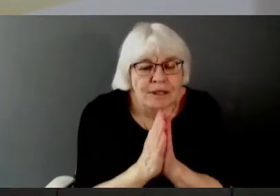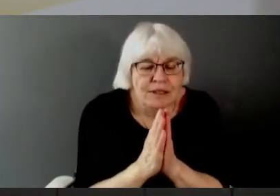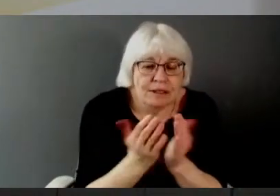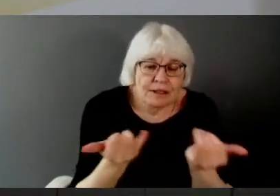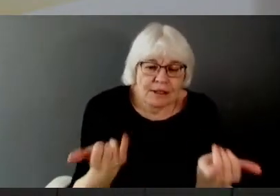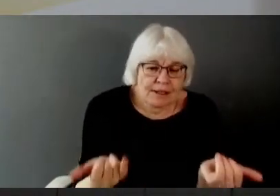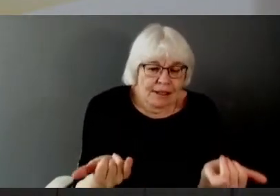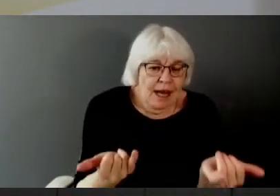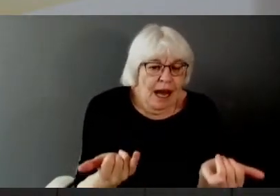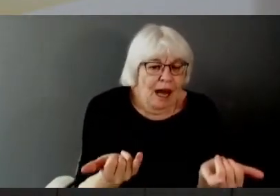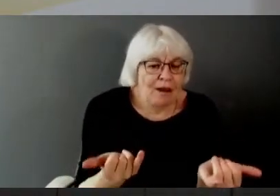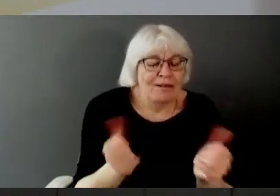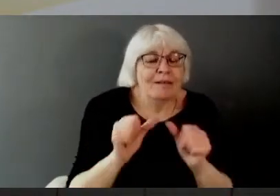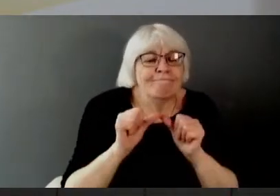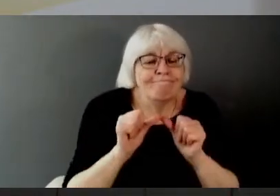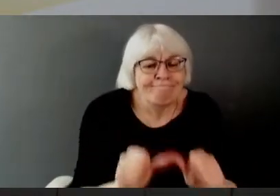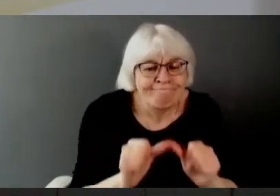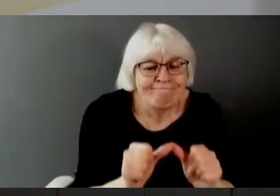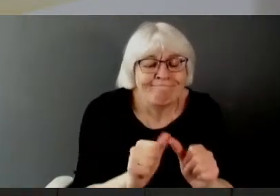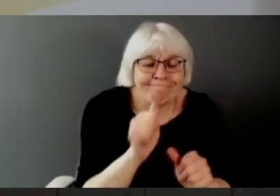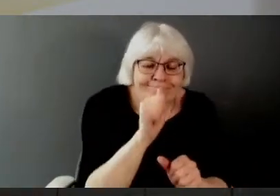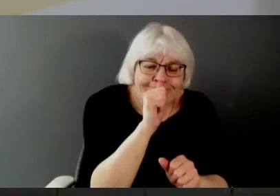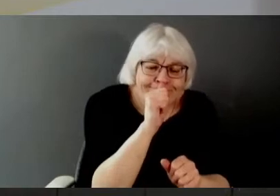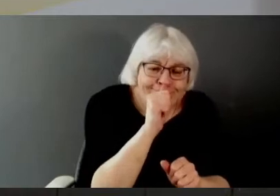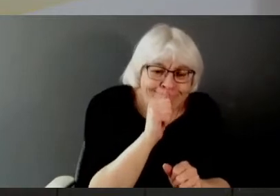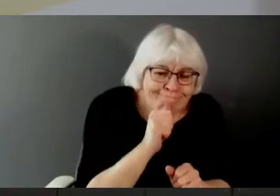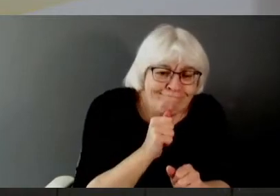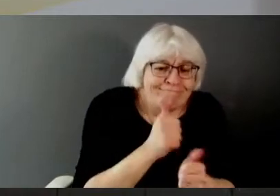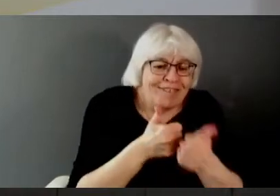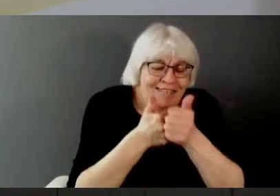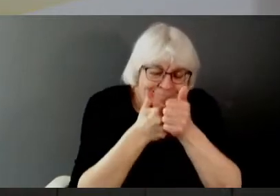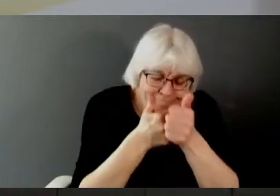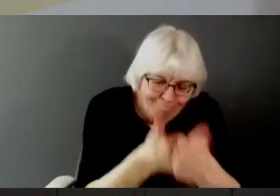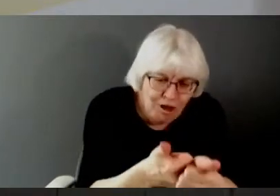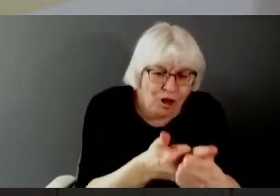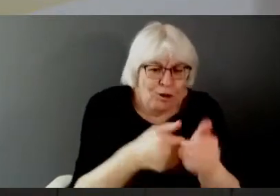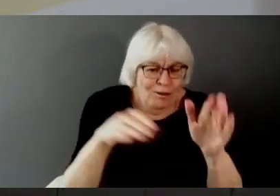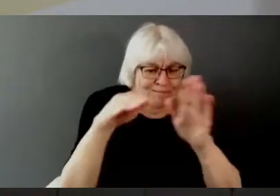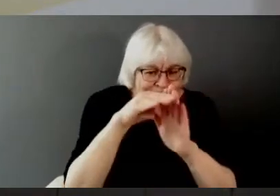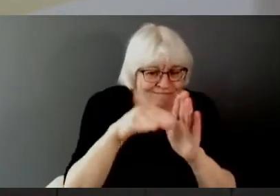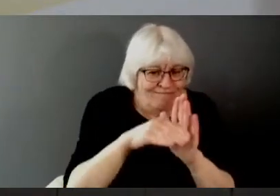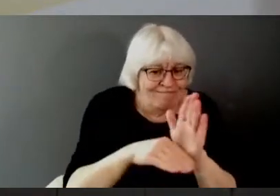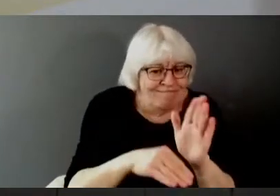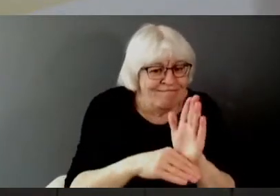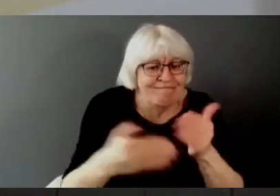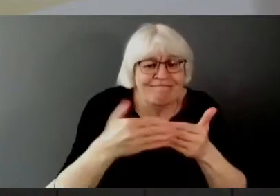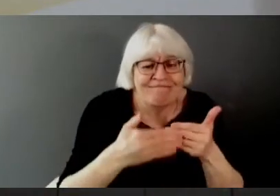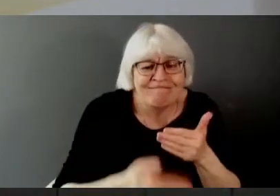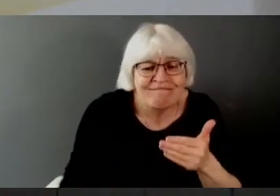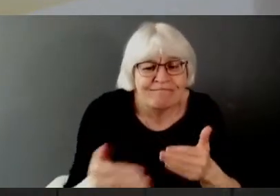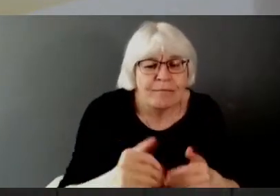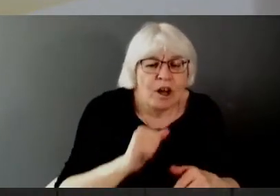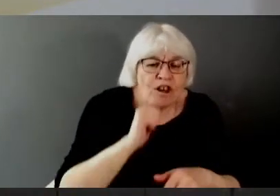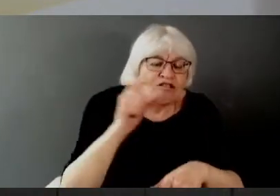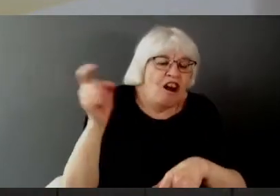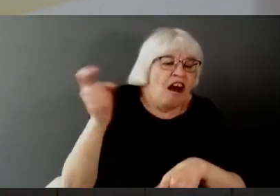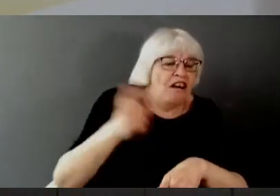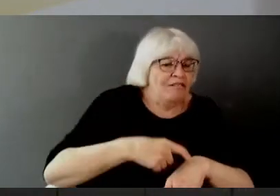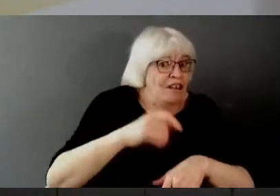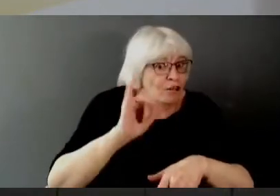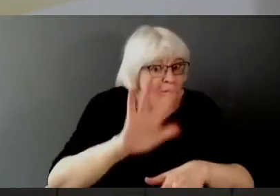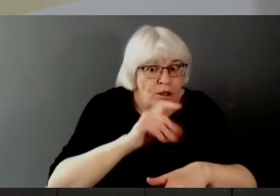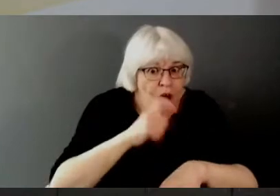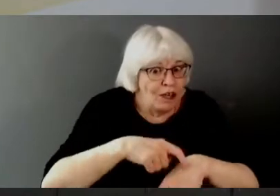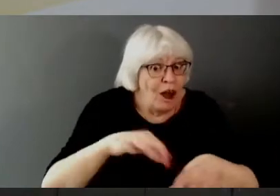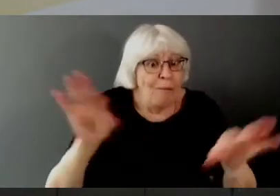really stick with it and follow these measures for a bit longer, and now is not the time to throw caution to the wind. So as